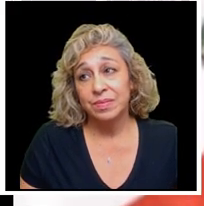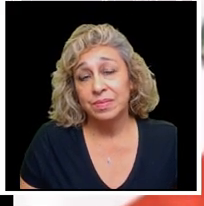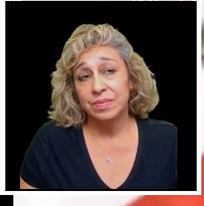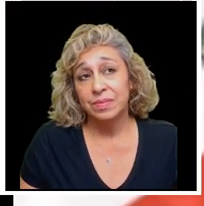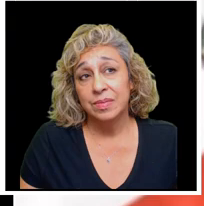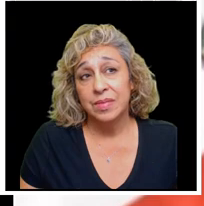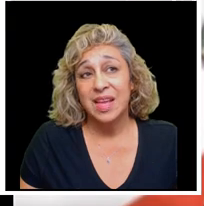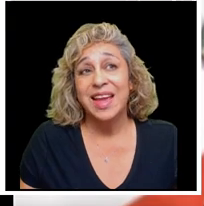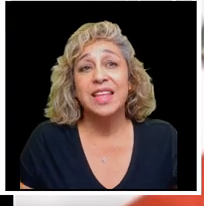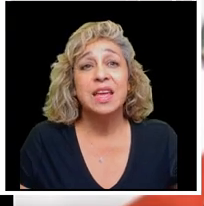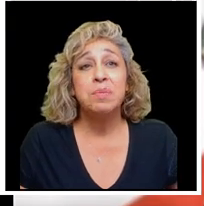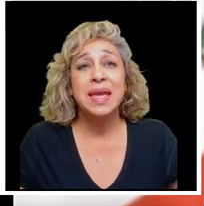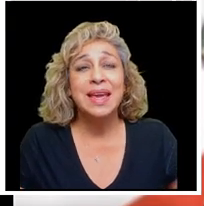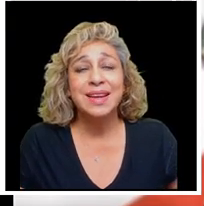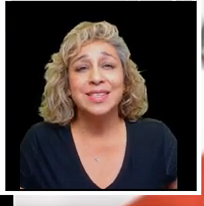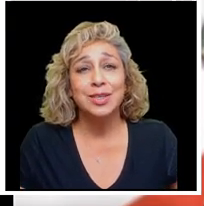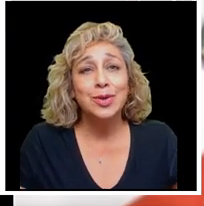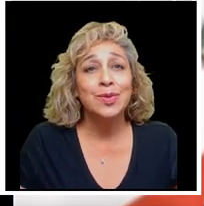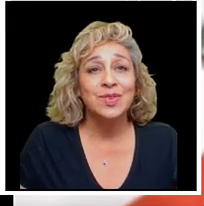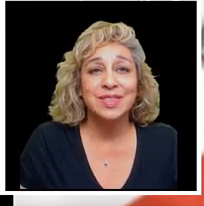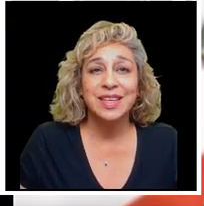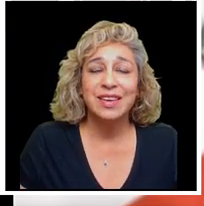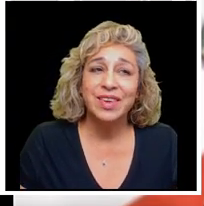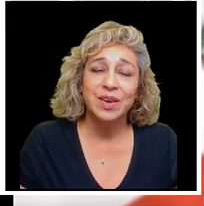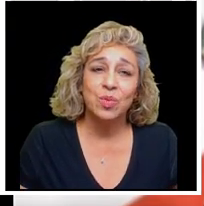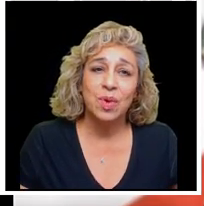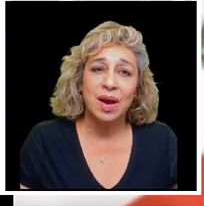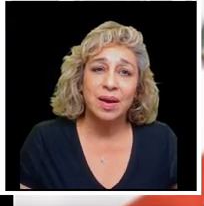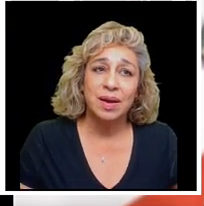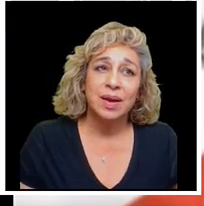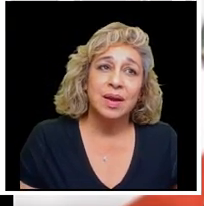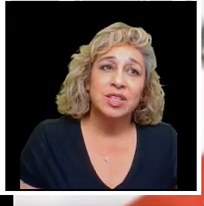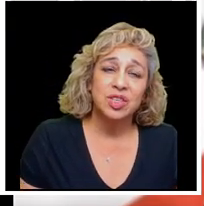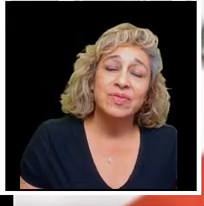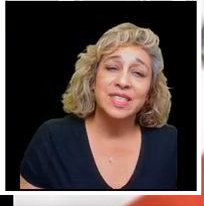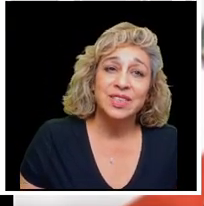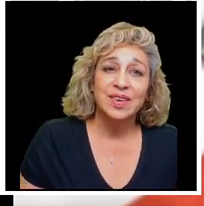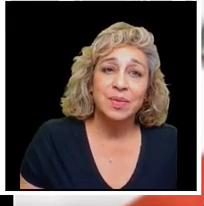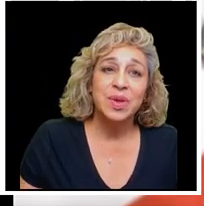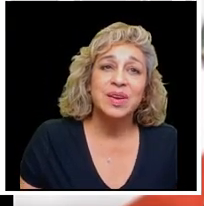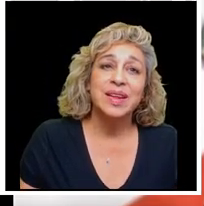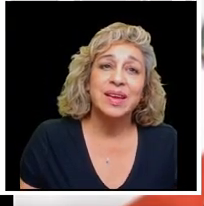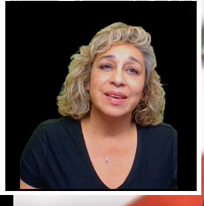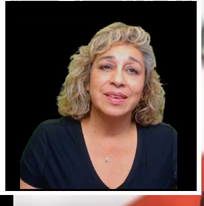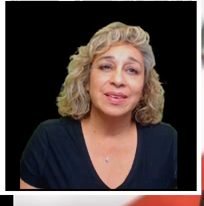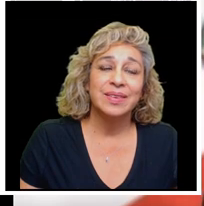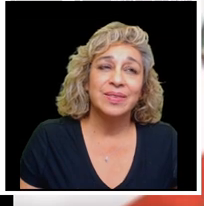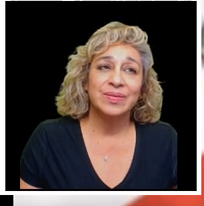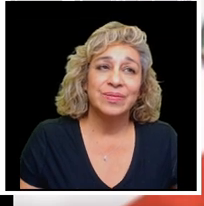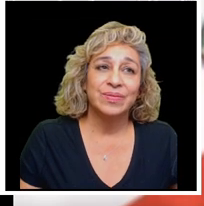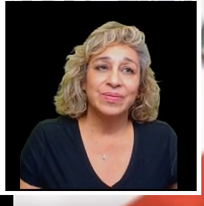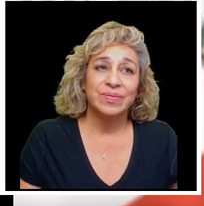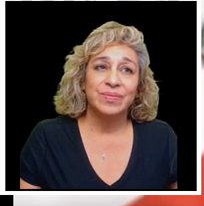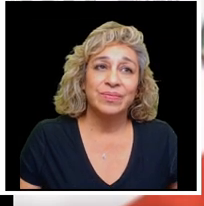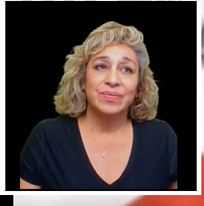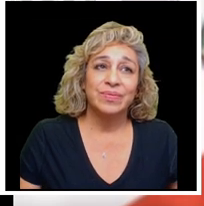and they begin as youths giving service to the community